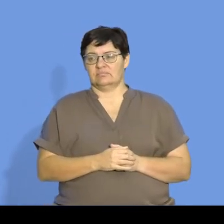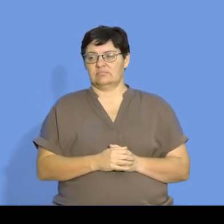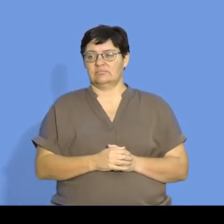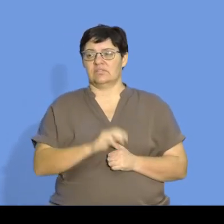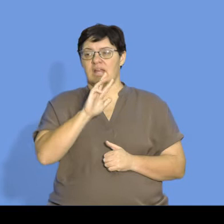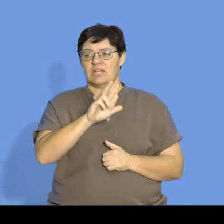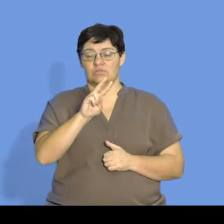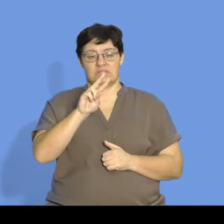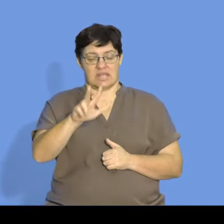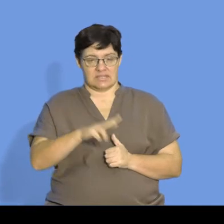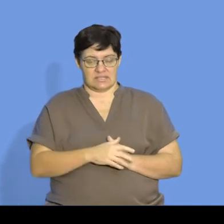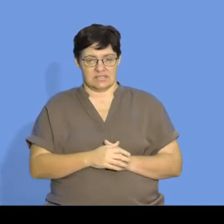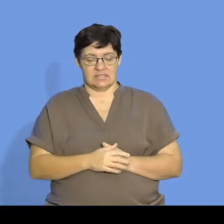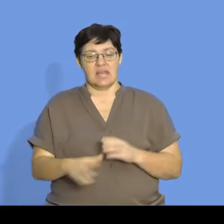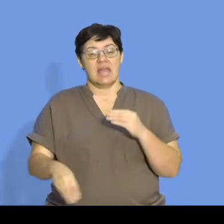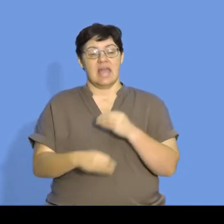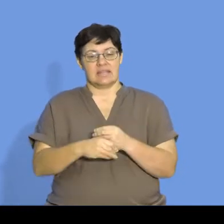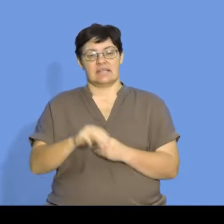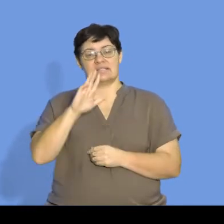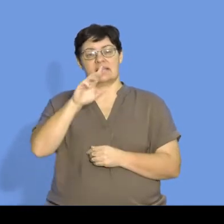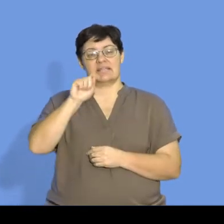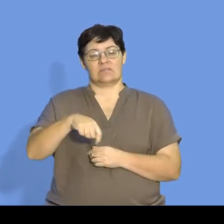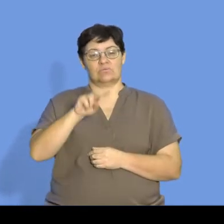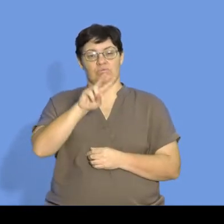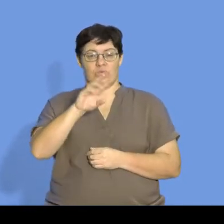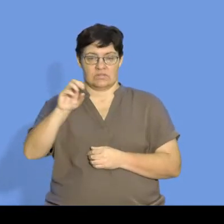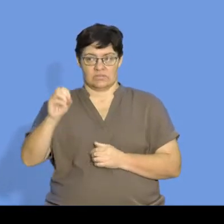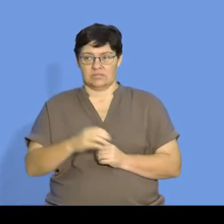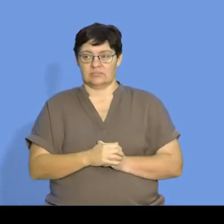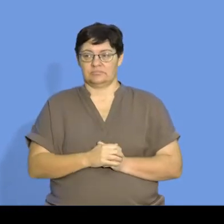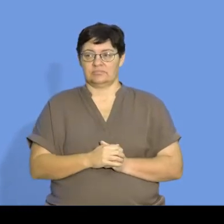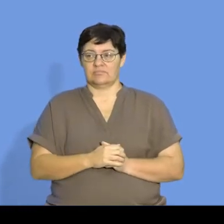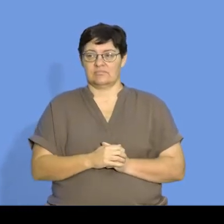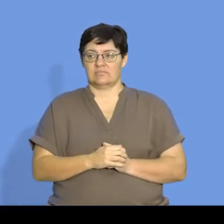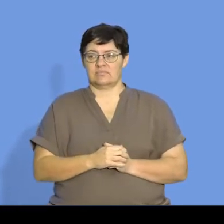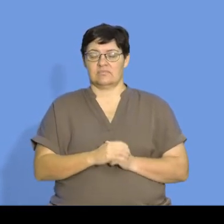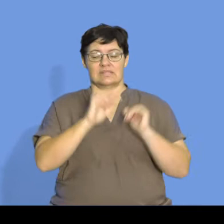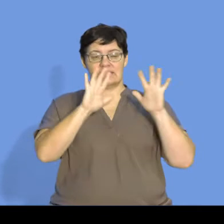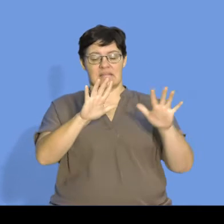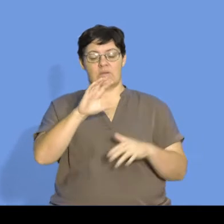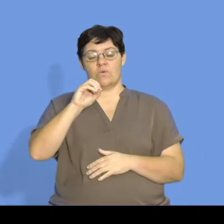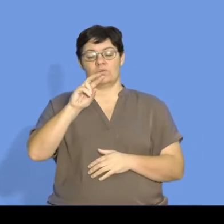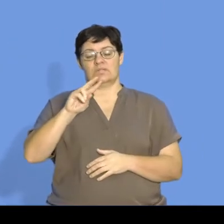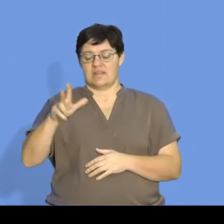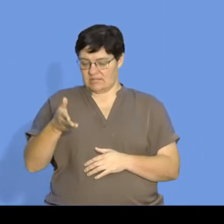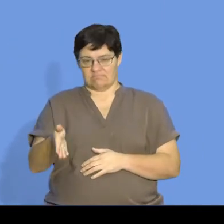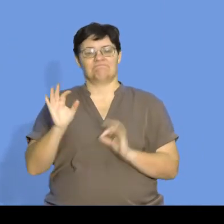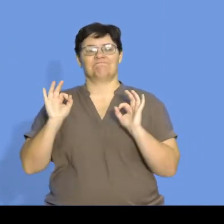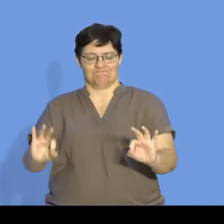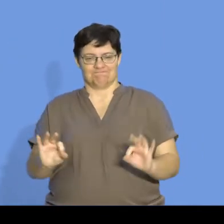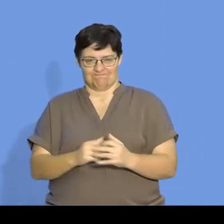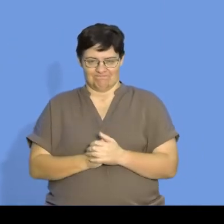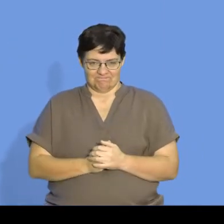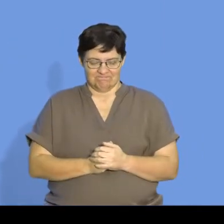figure of 828. Add that with your 9,200, and there we go. 10,028 is